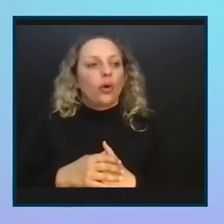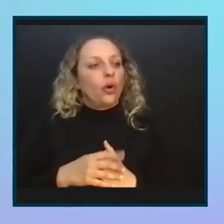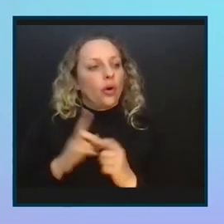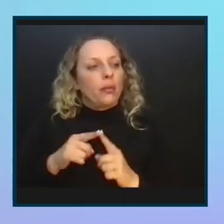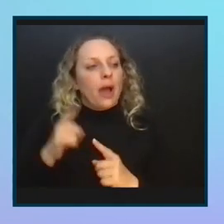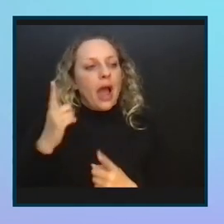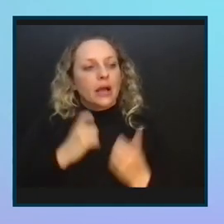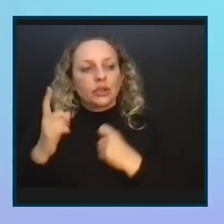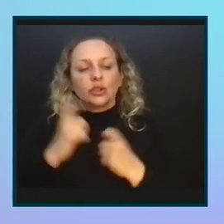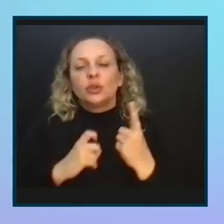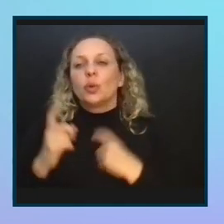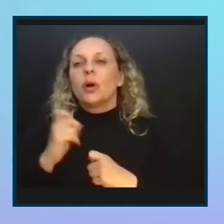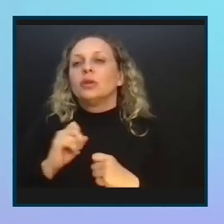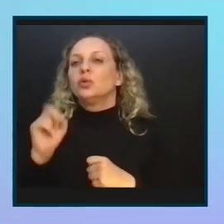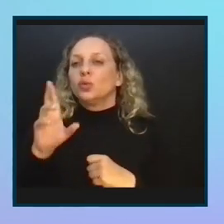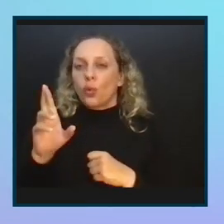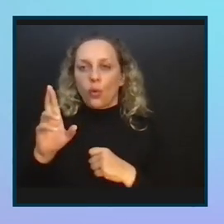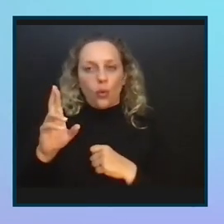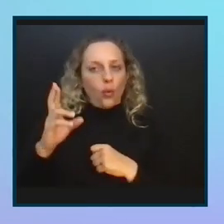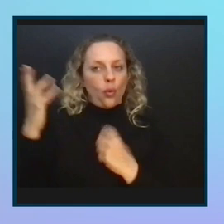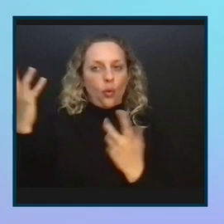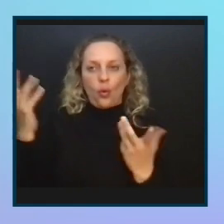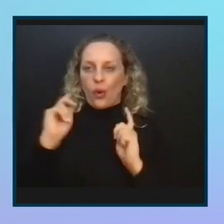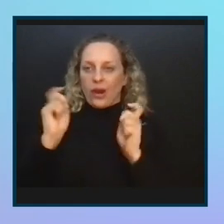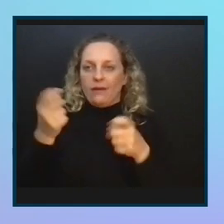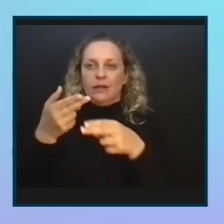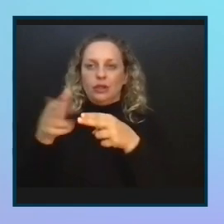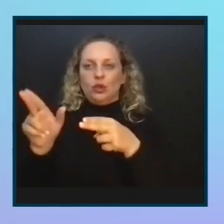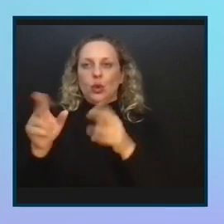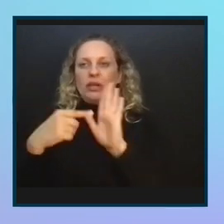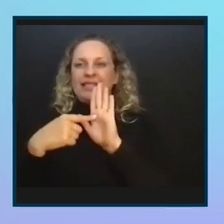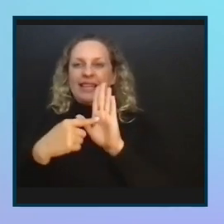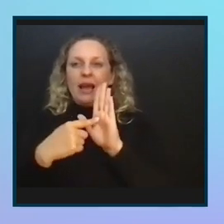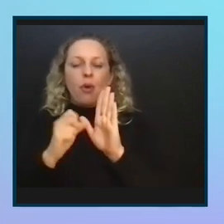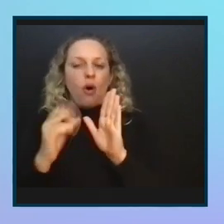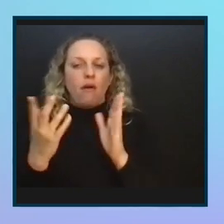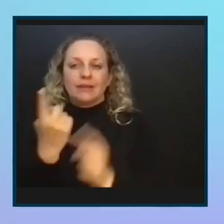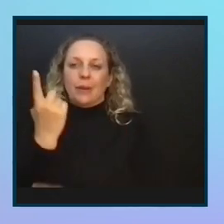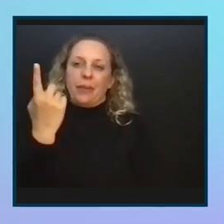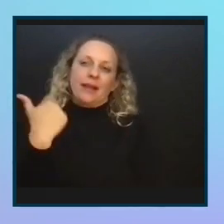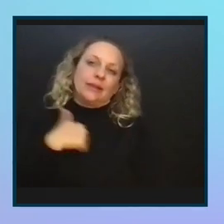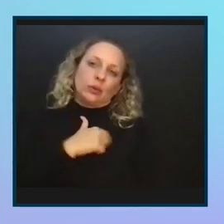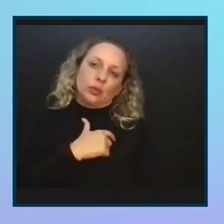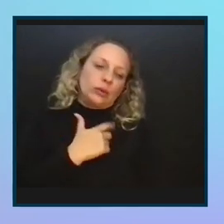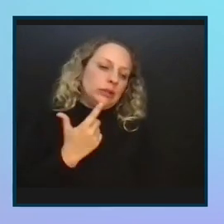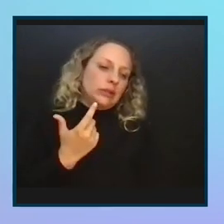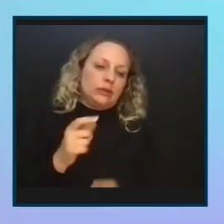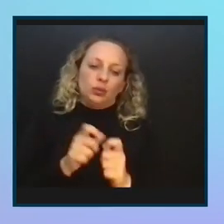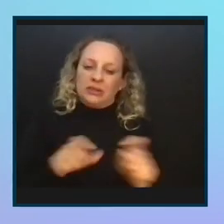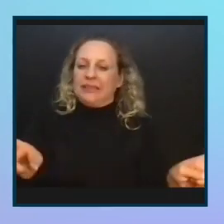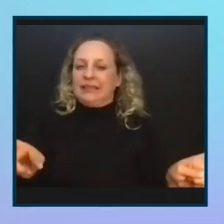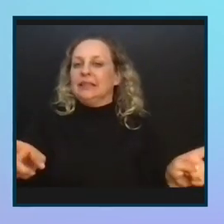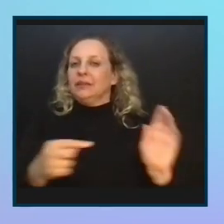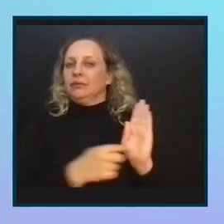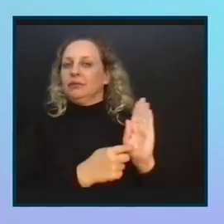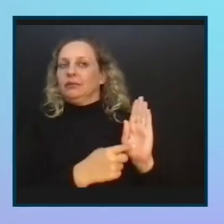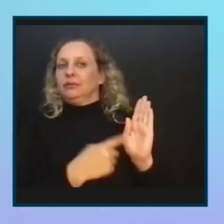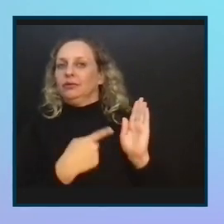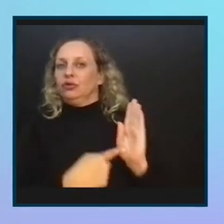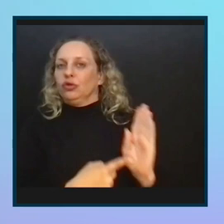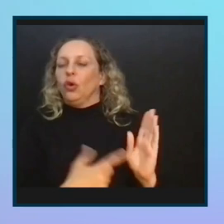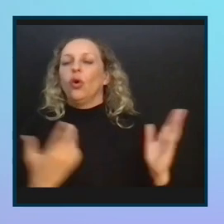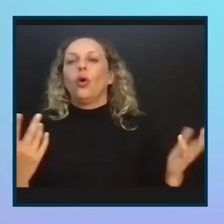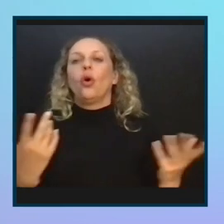asking questions or sort of giving a short demo of some things that we've released. Also the